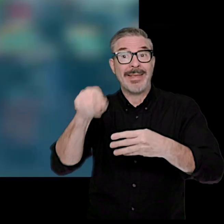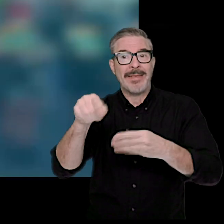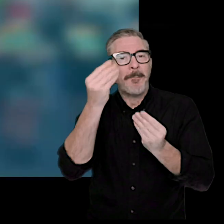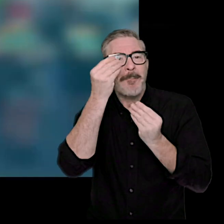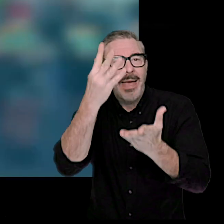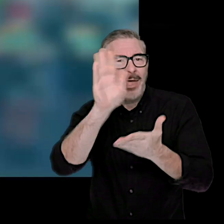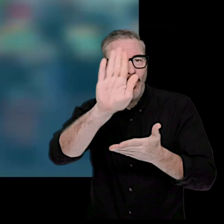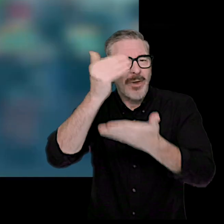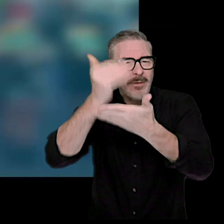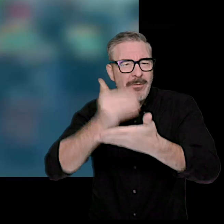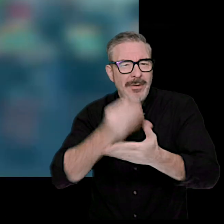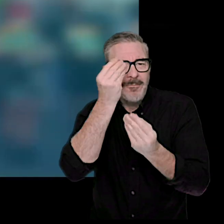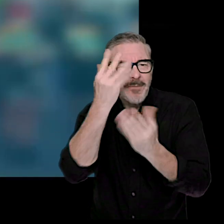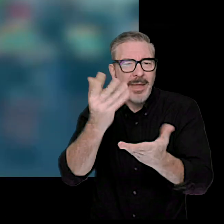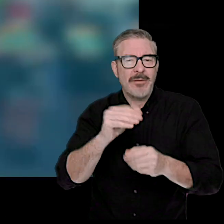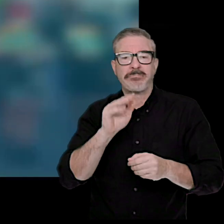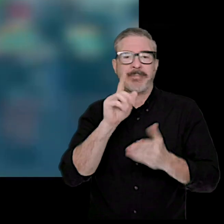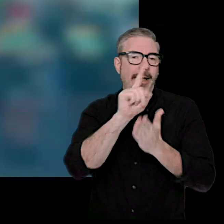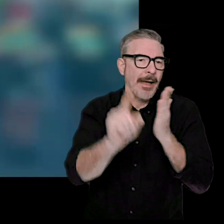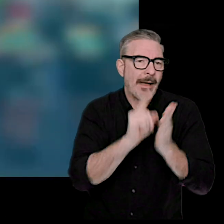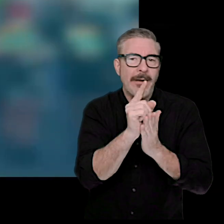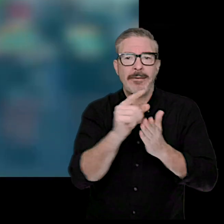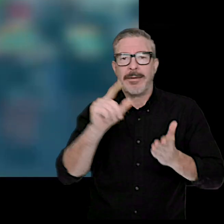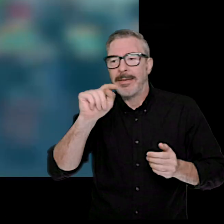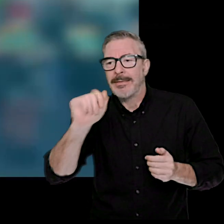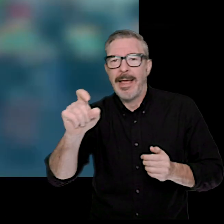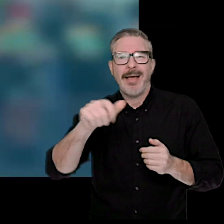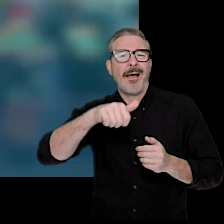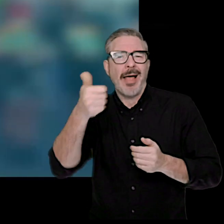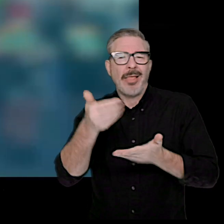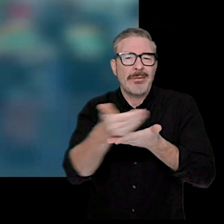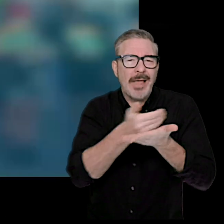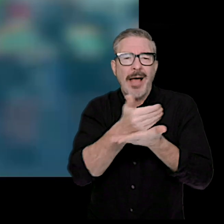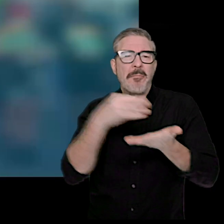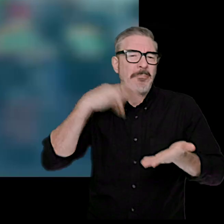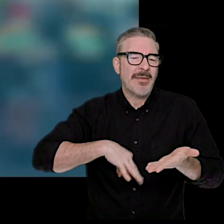wages. It includes hours, taxes, and other wages or benefits.